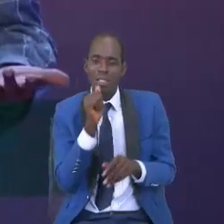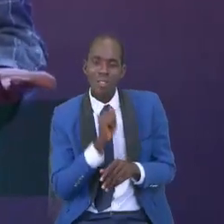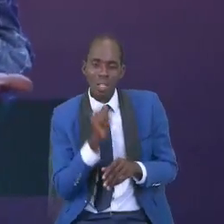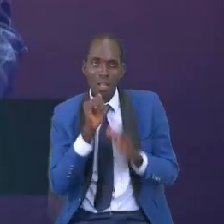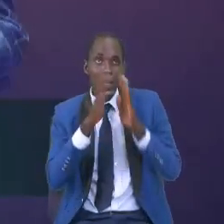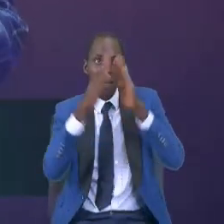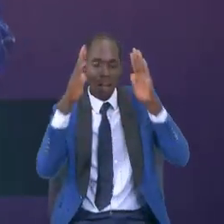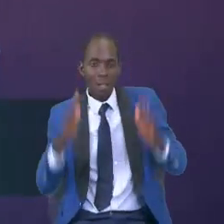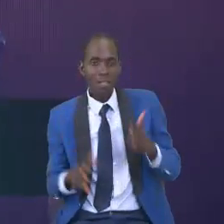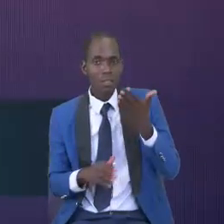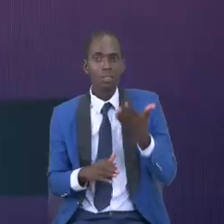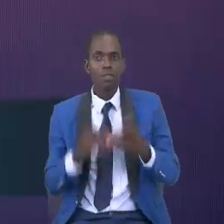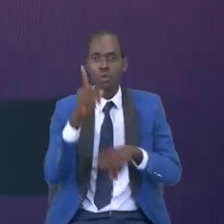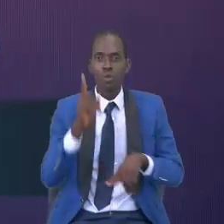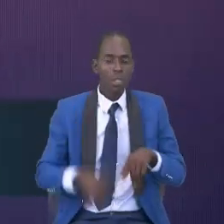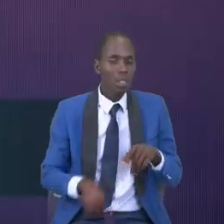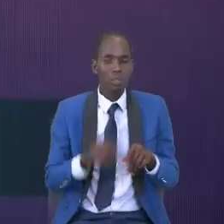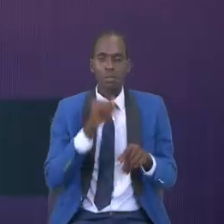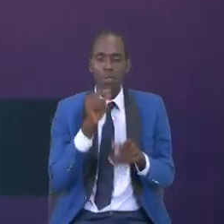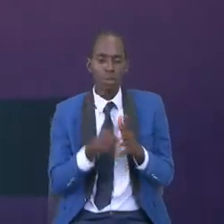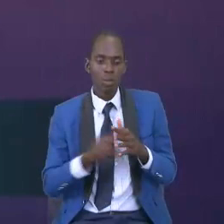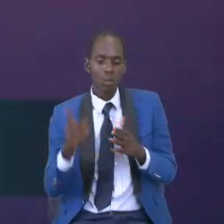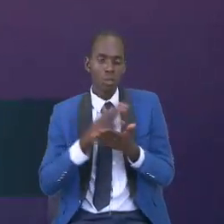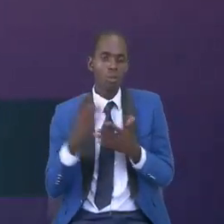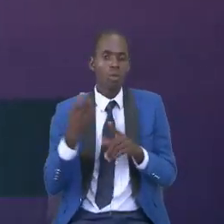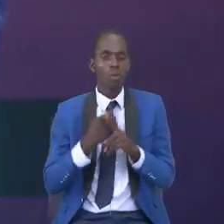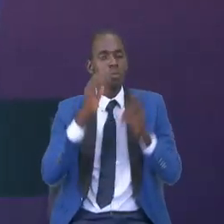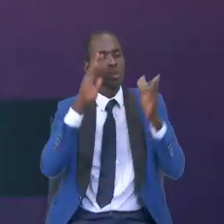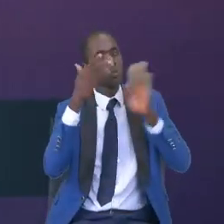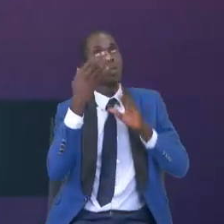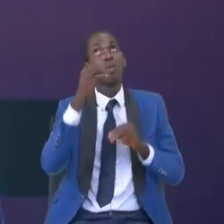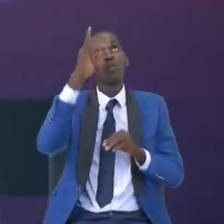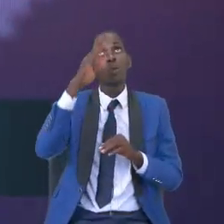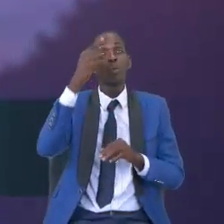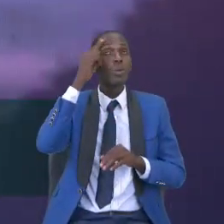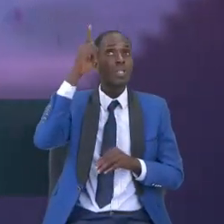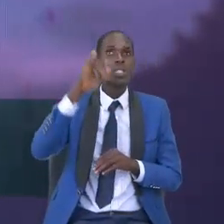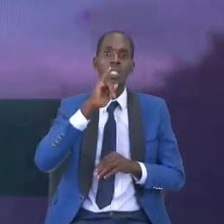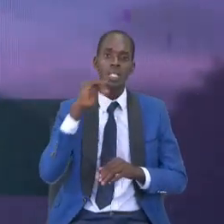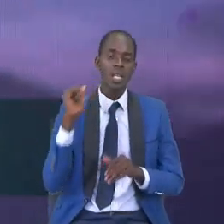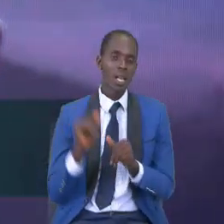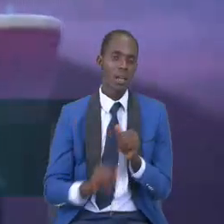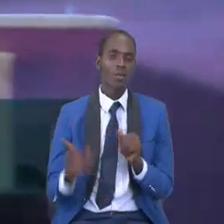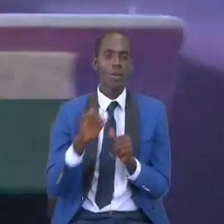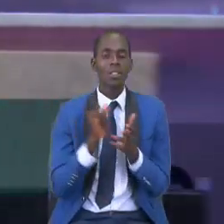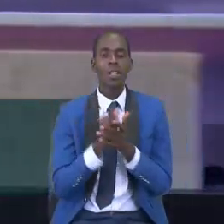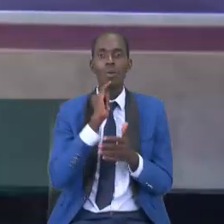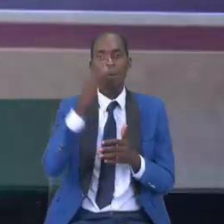you can run to. From the presence of God, he is everywhere. That's why we say God